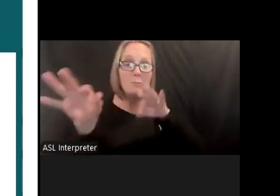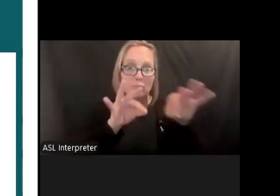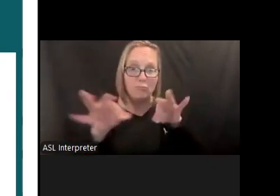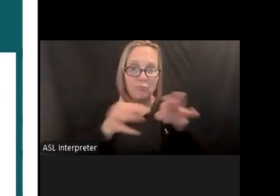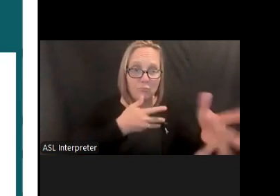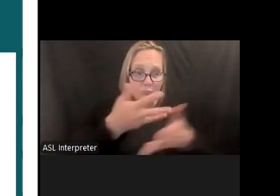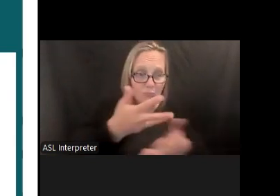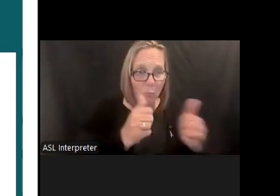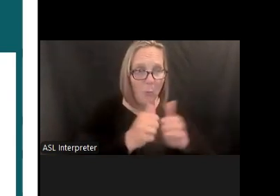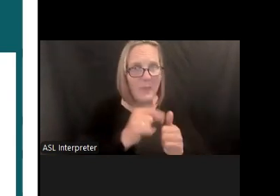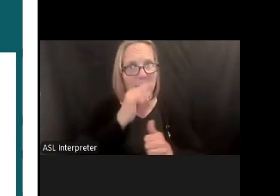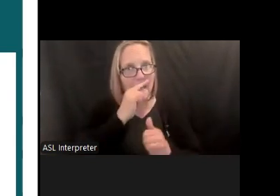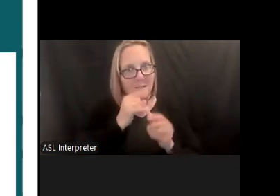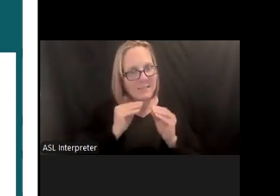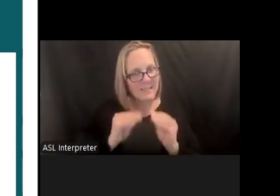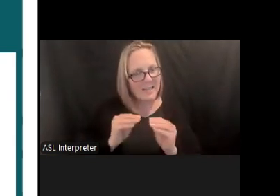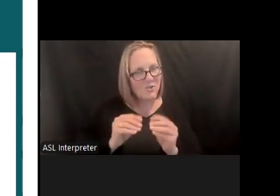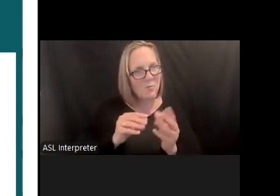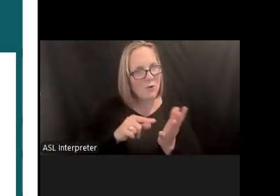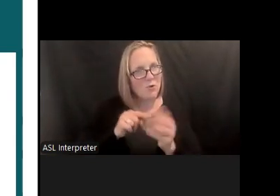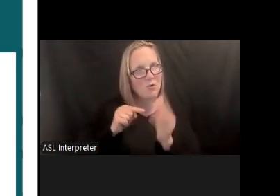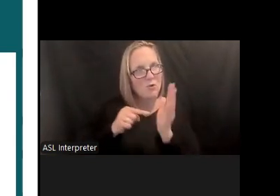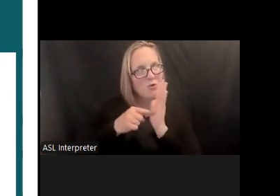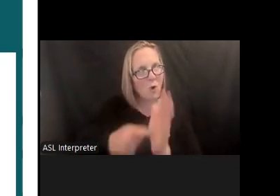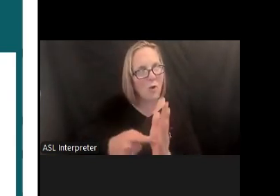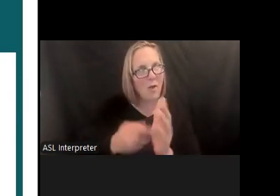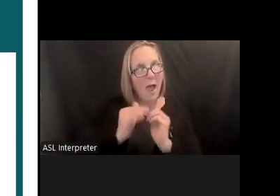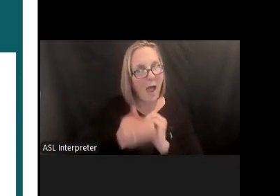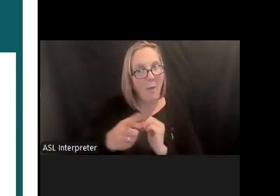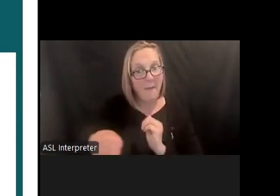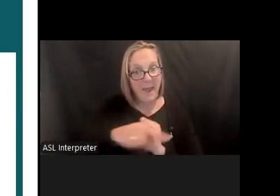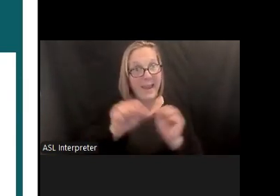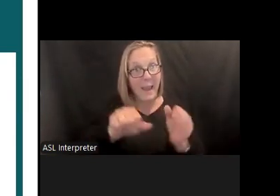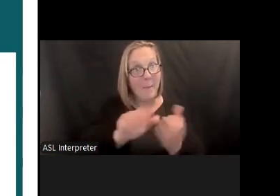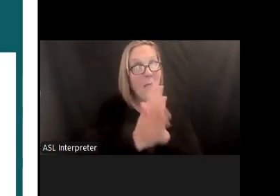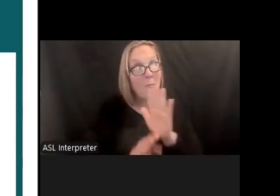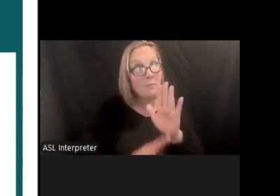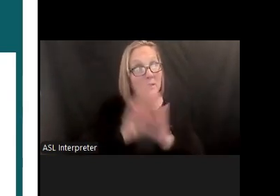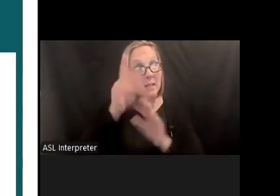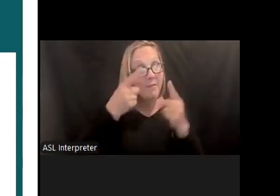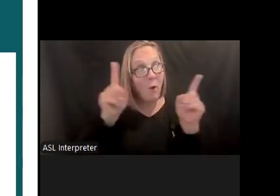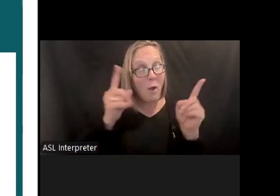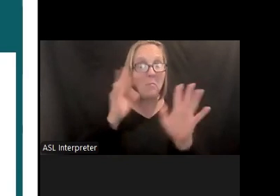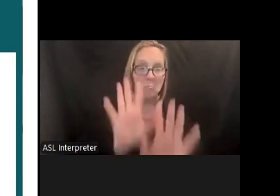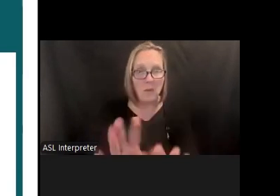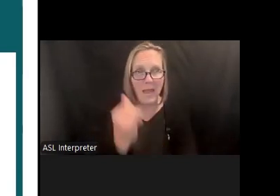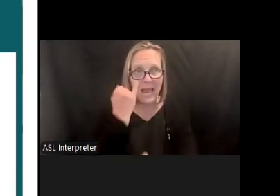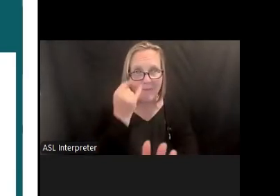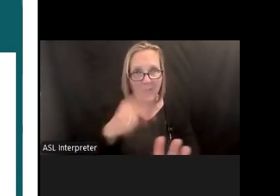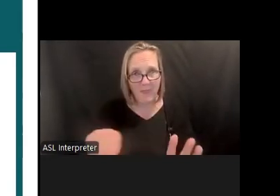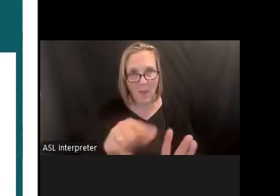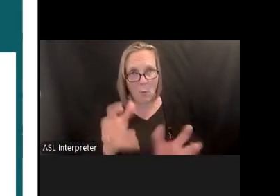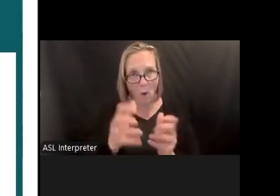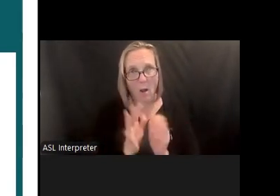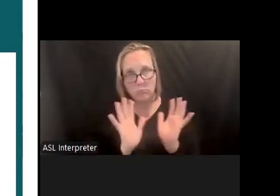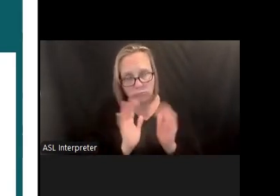be successful artists and live their dreams if that's what they want to do. So I think that Silverstein,